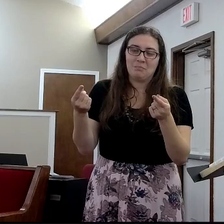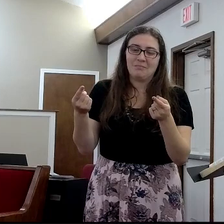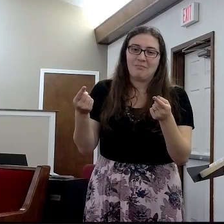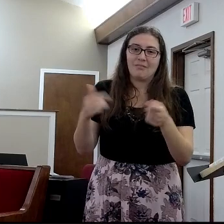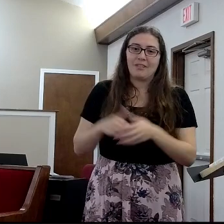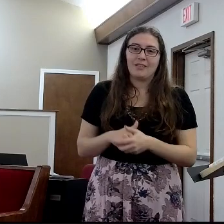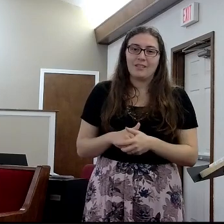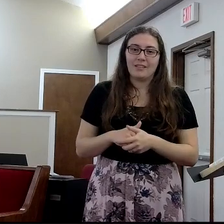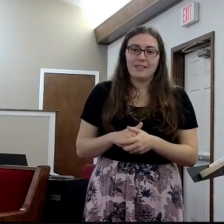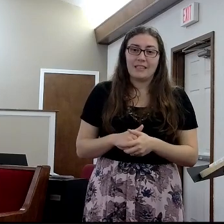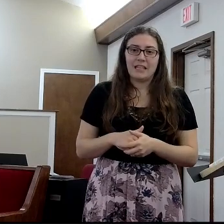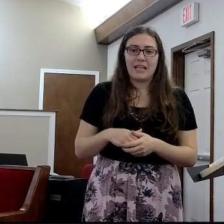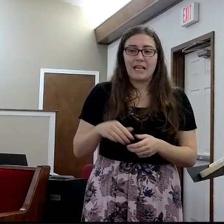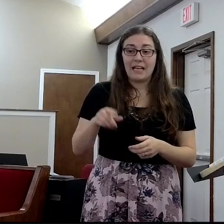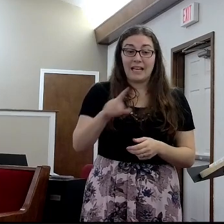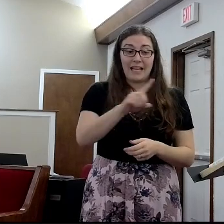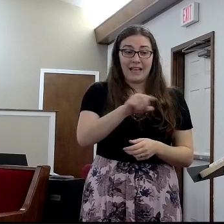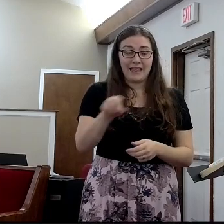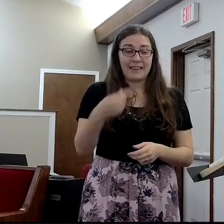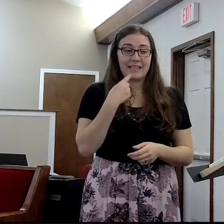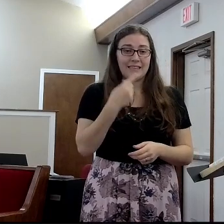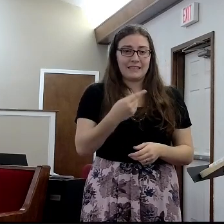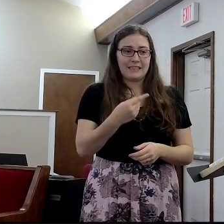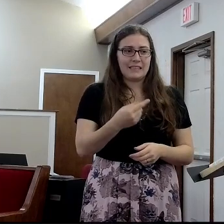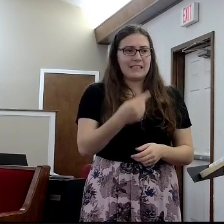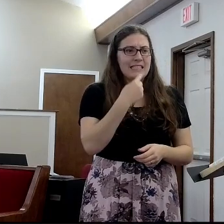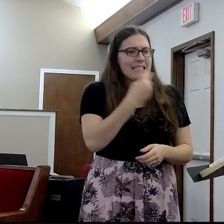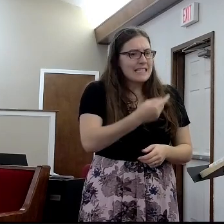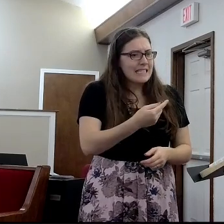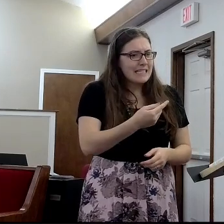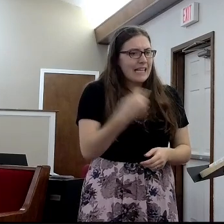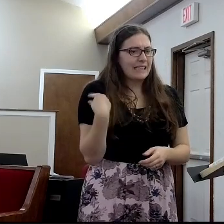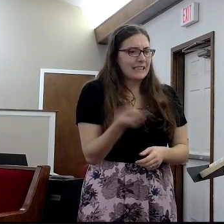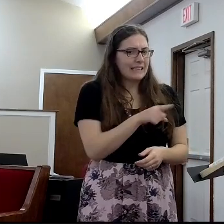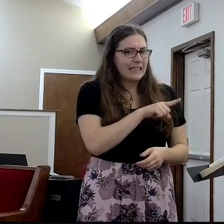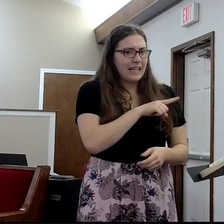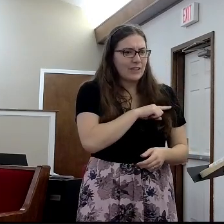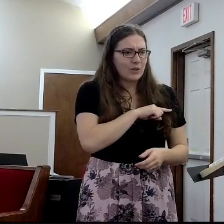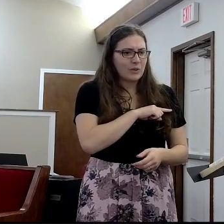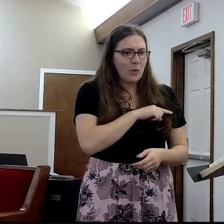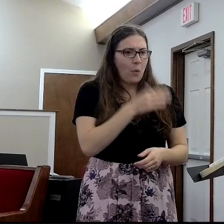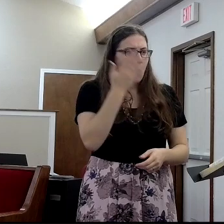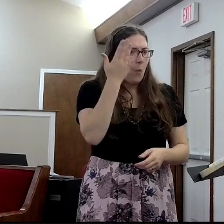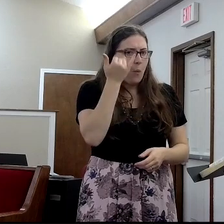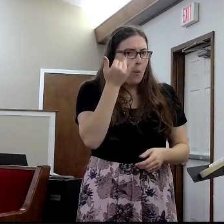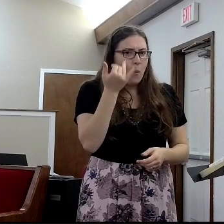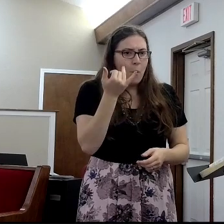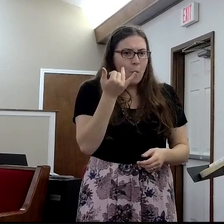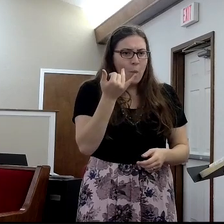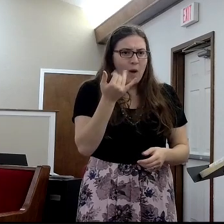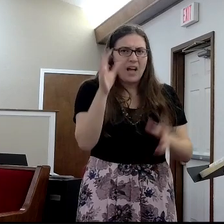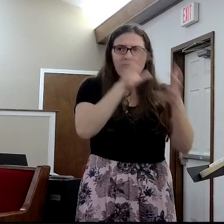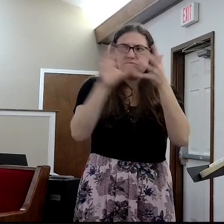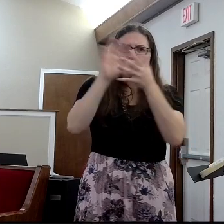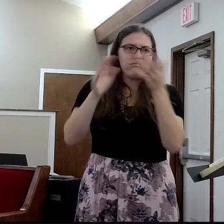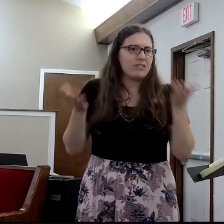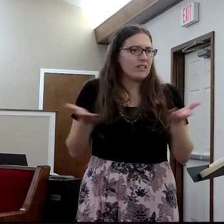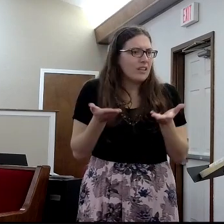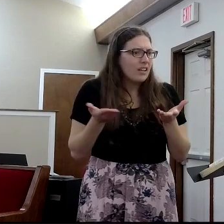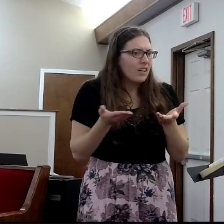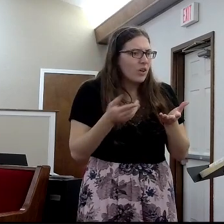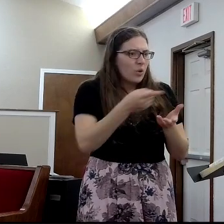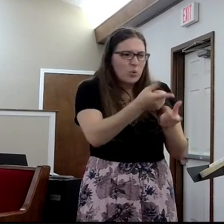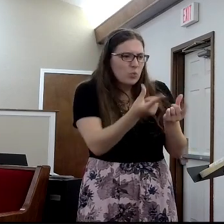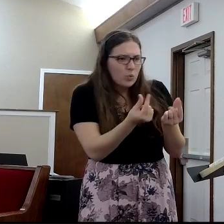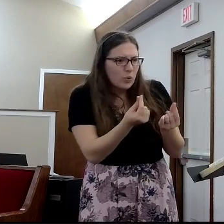confesses. In 8, it says, "Then said they unto him, Tell us, we pray thee, for whose cause this